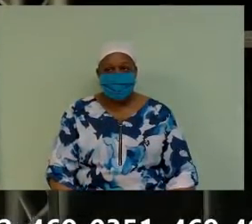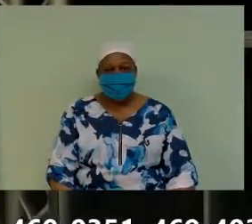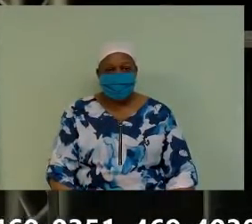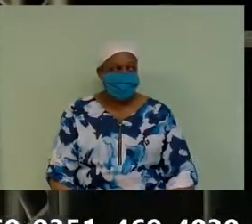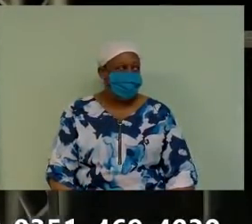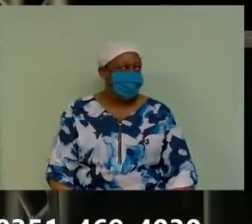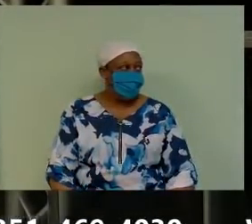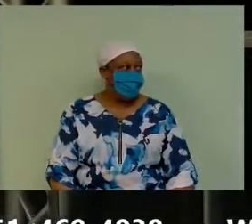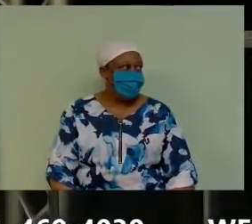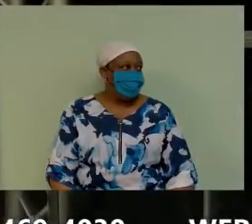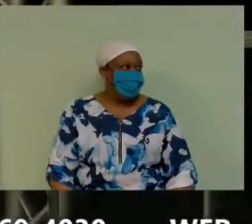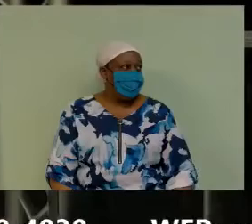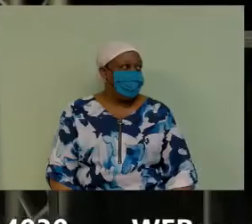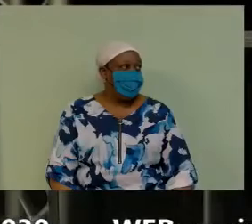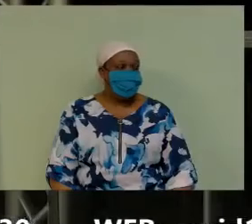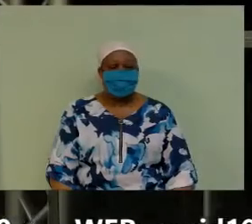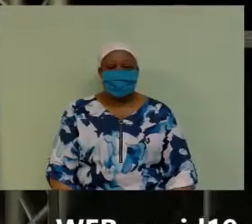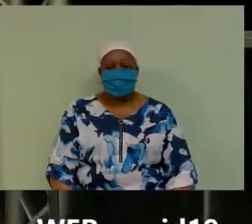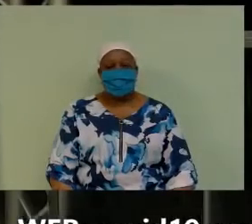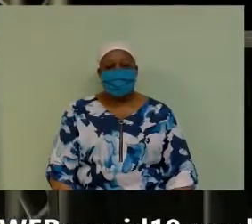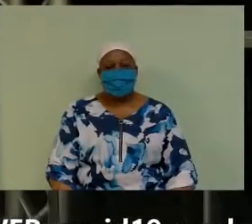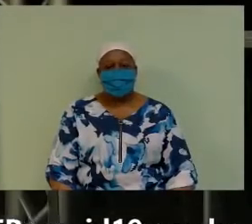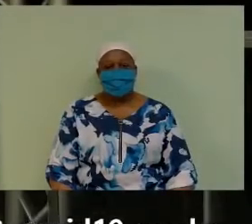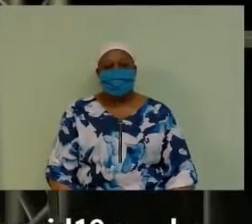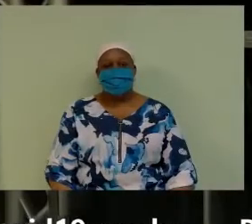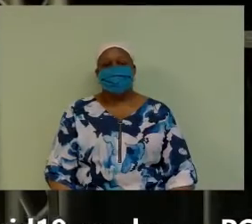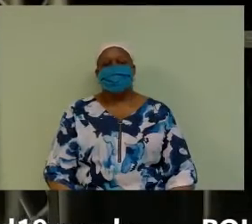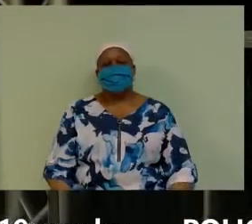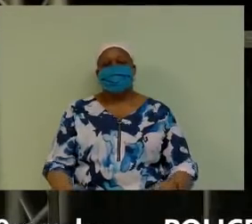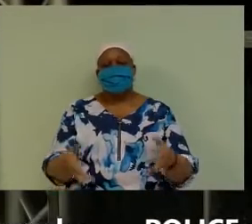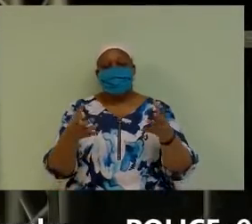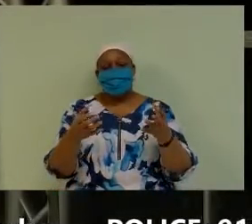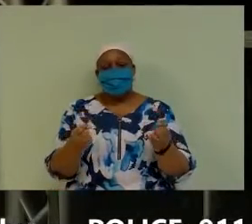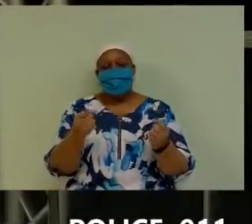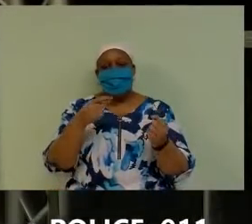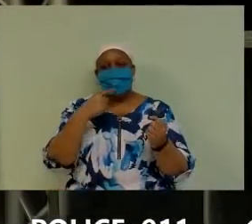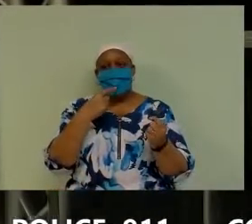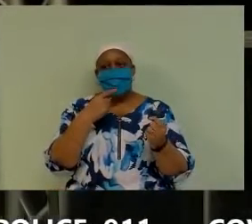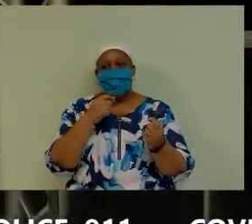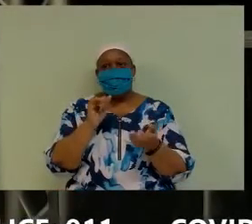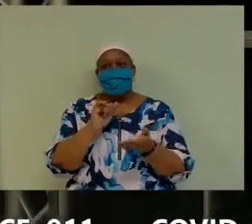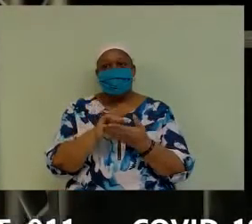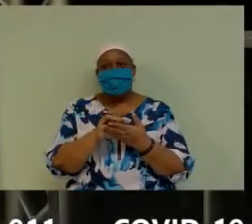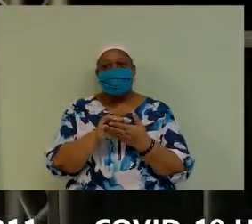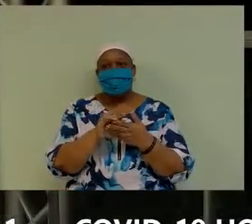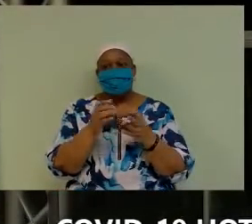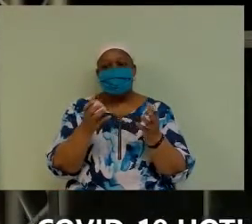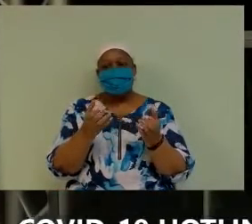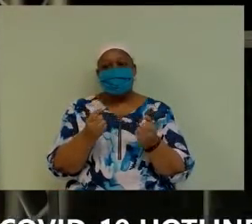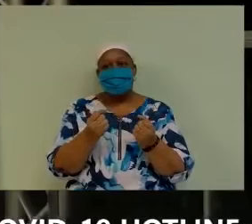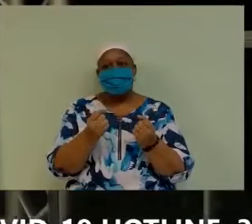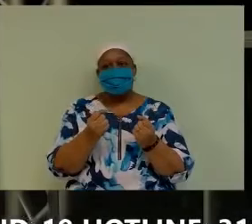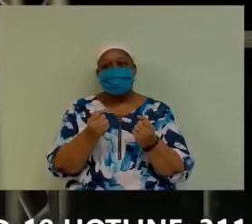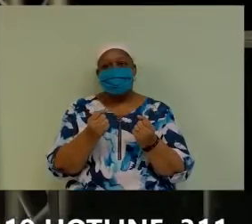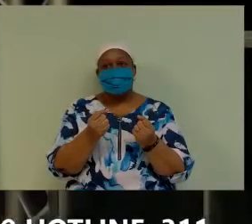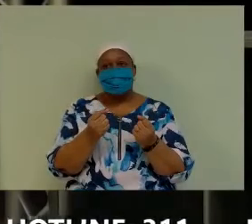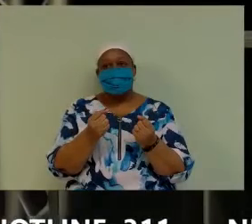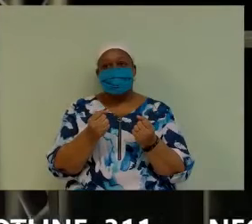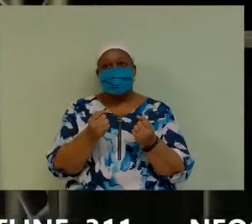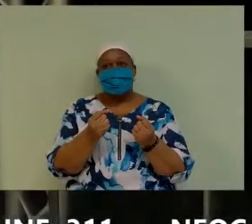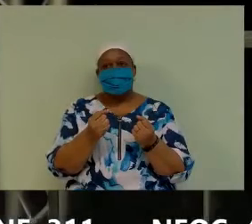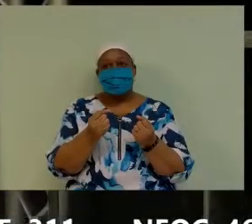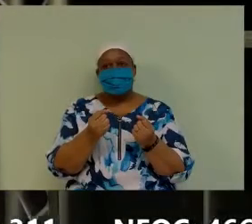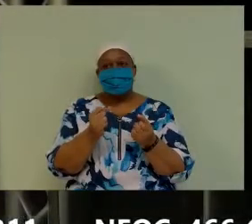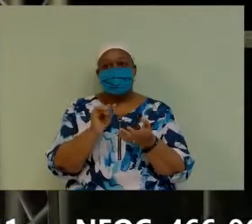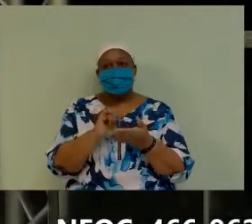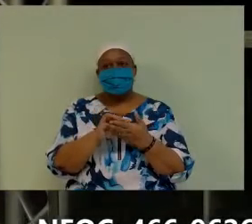And because of my interest in the health promotion and in the care of the body, I've decided to put just 2 conditions to this one. The first is